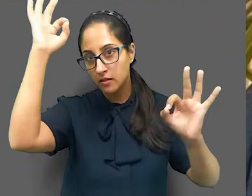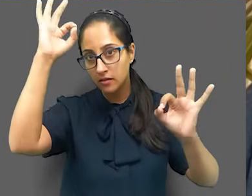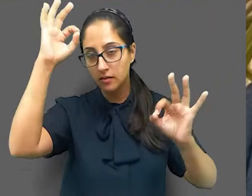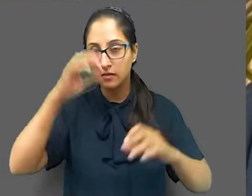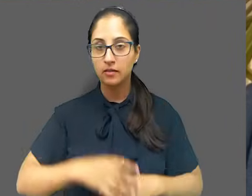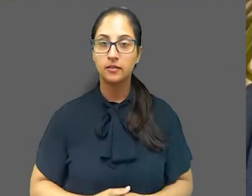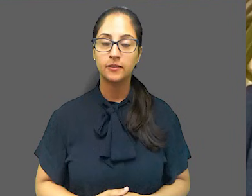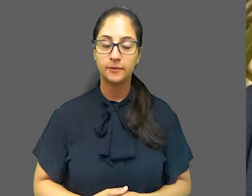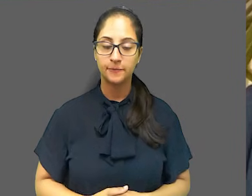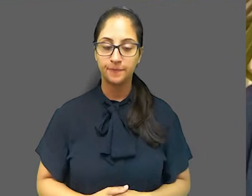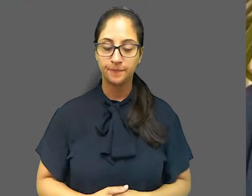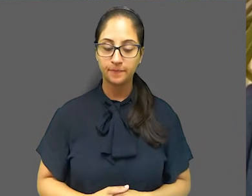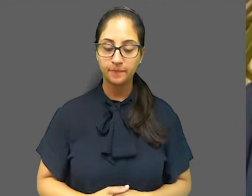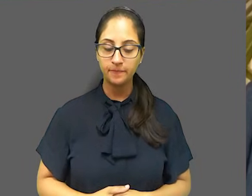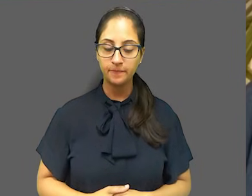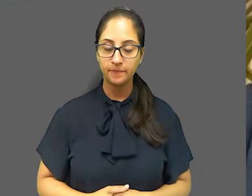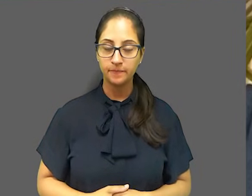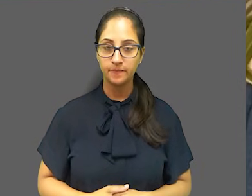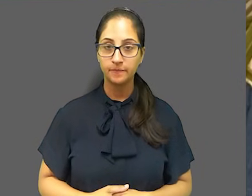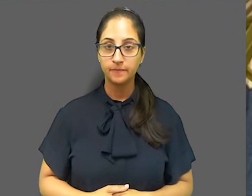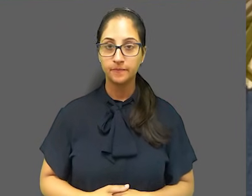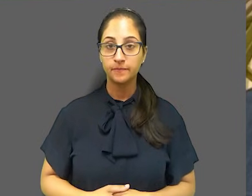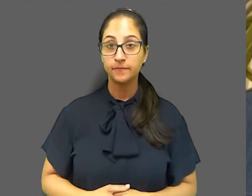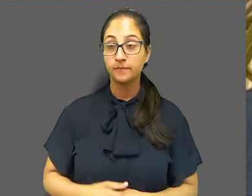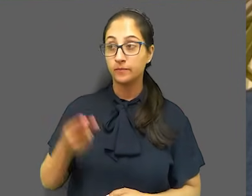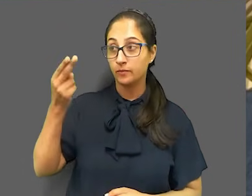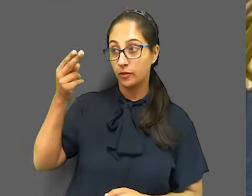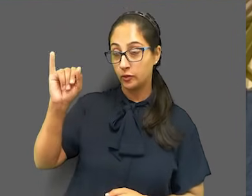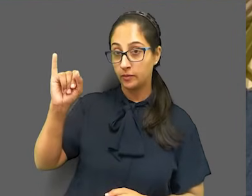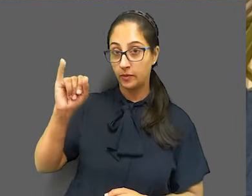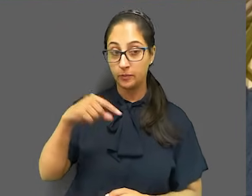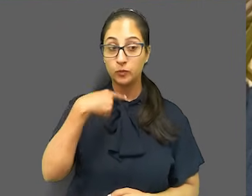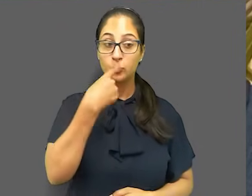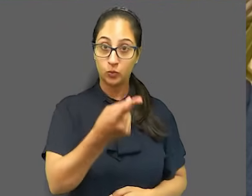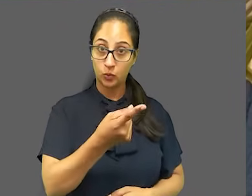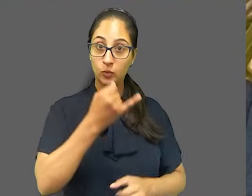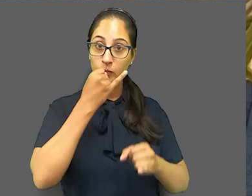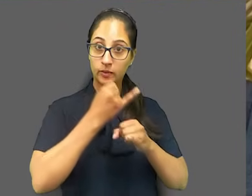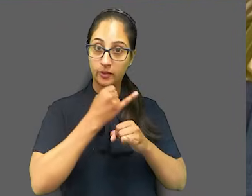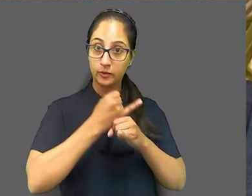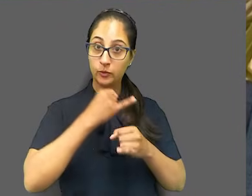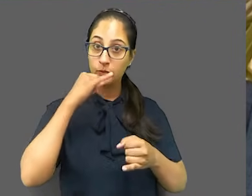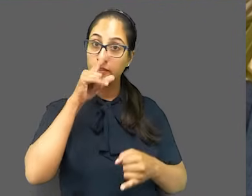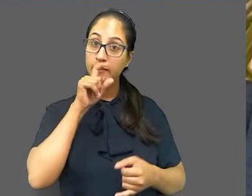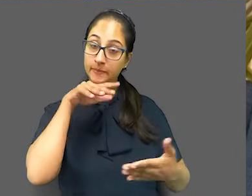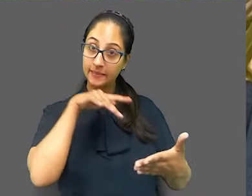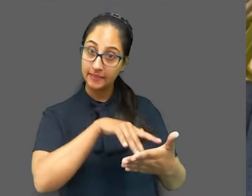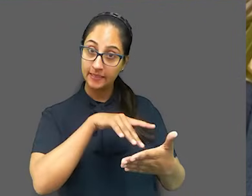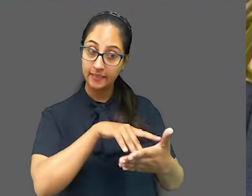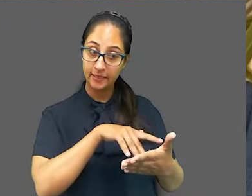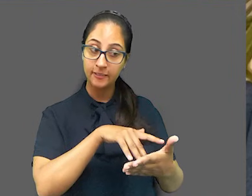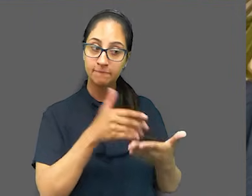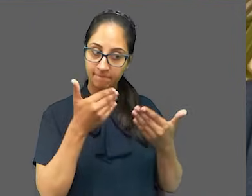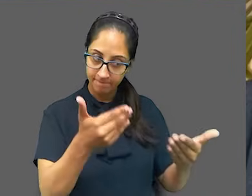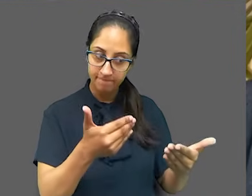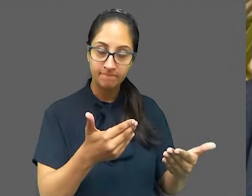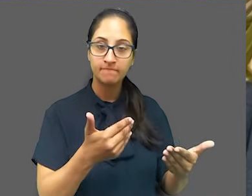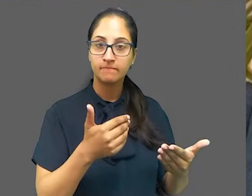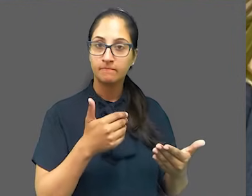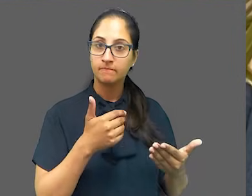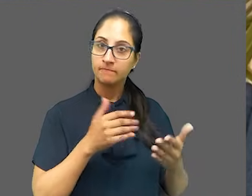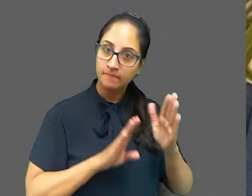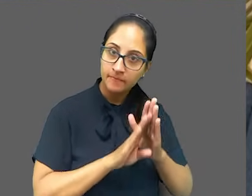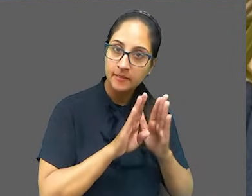gave particular guidance to the Institute of Ismaili Studies to develop